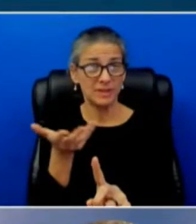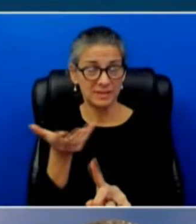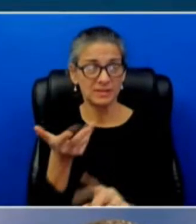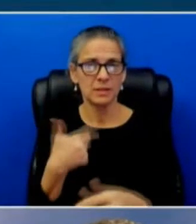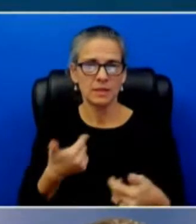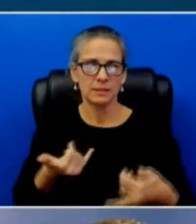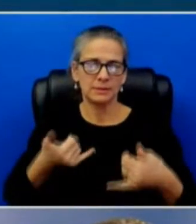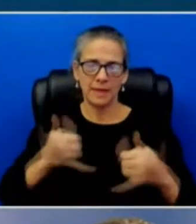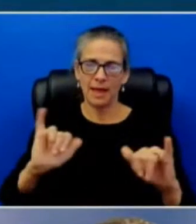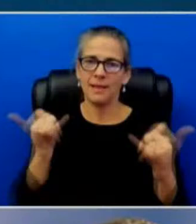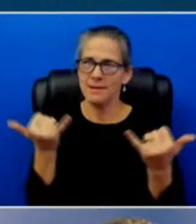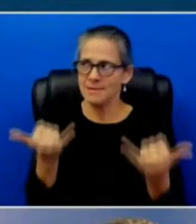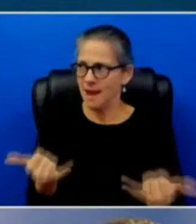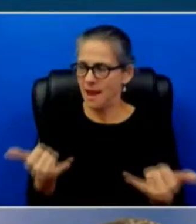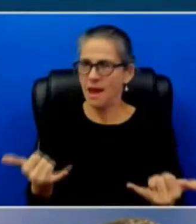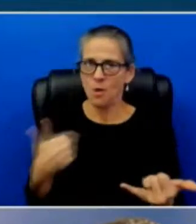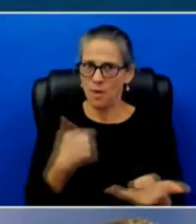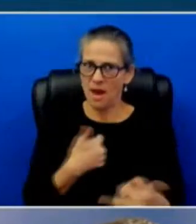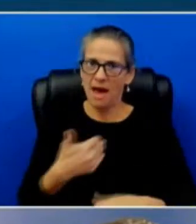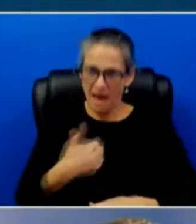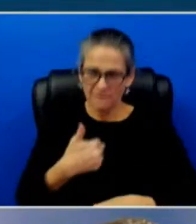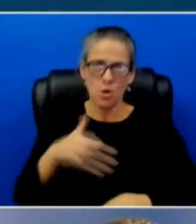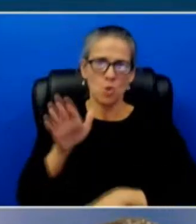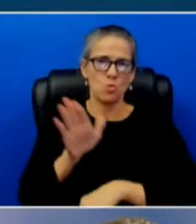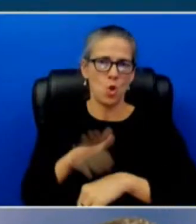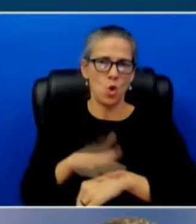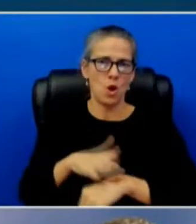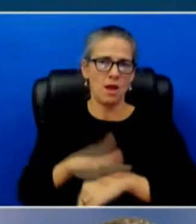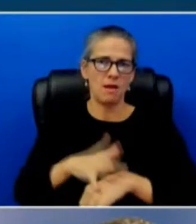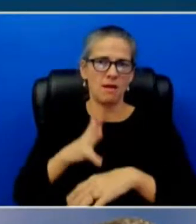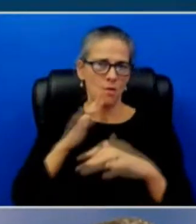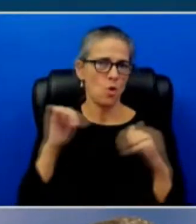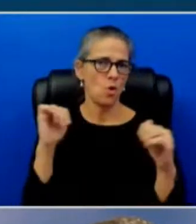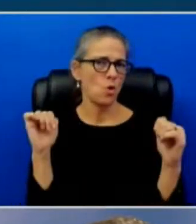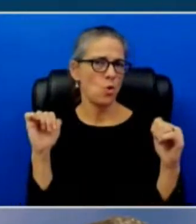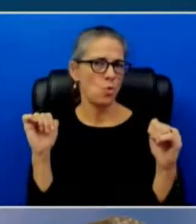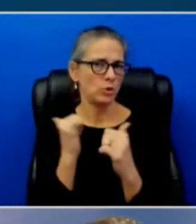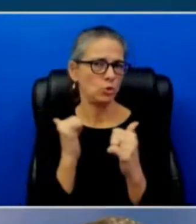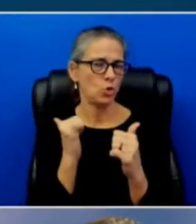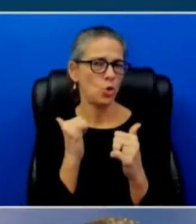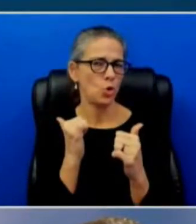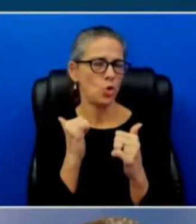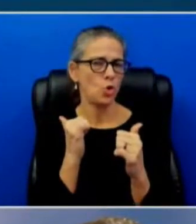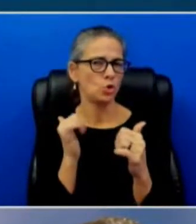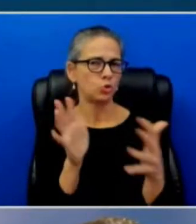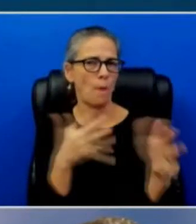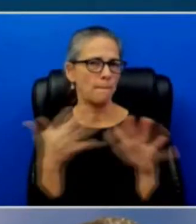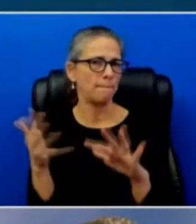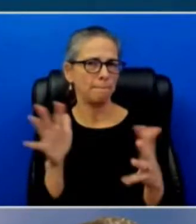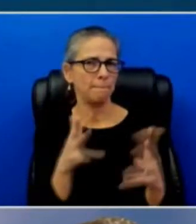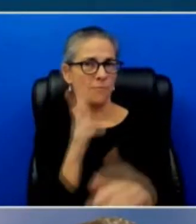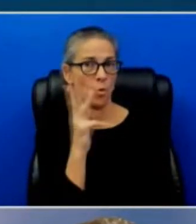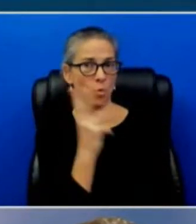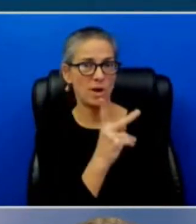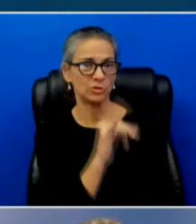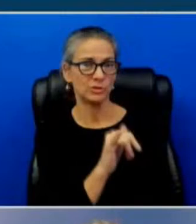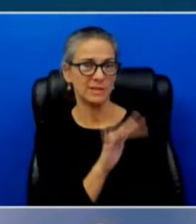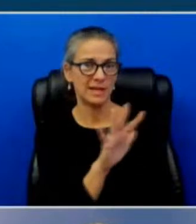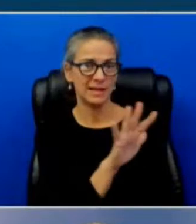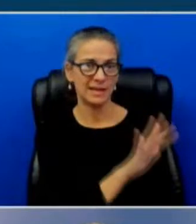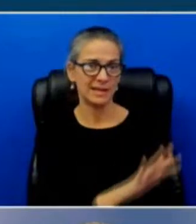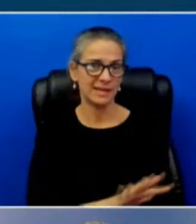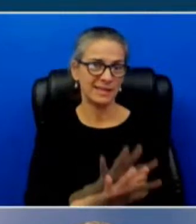storm warning for most all of Kentucky. For Western Kentucky, we're now down to a winter